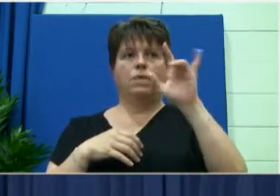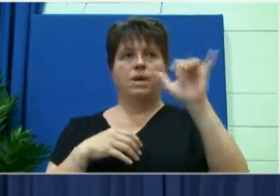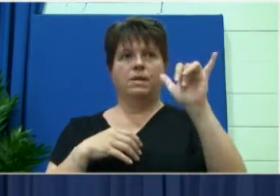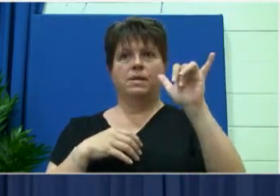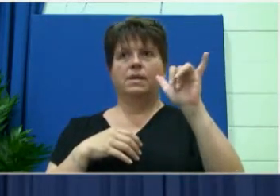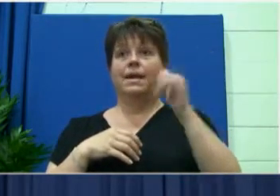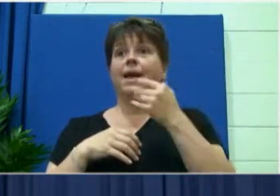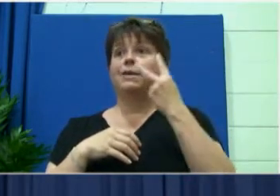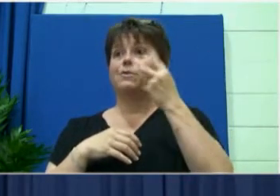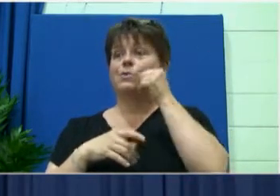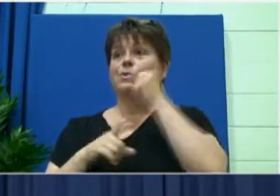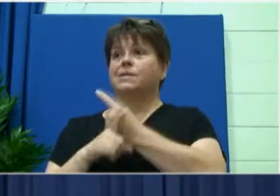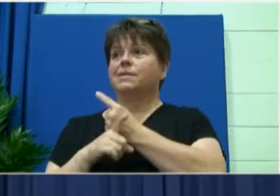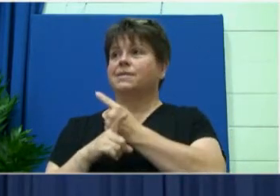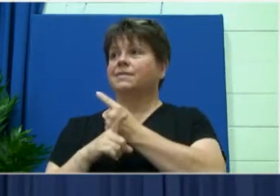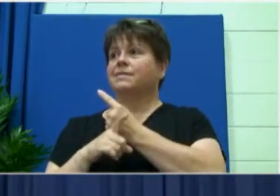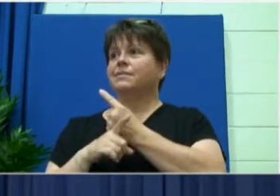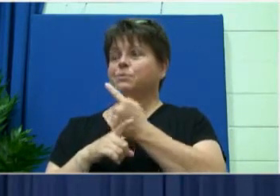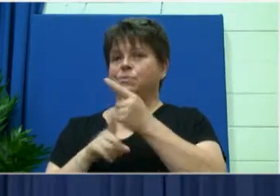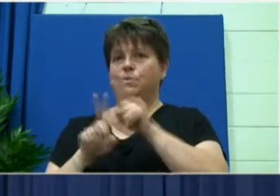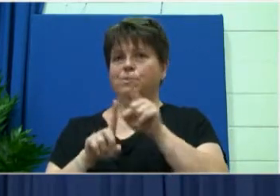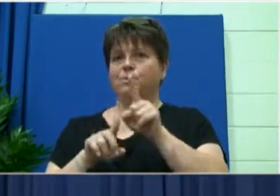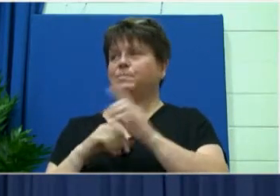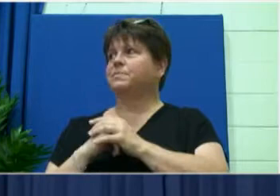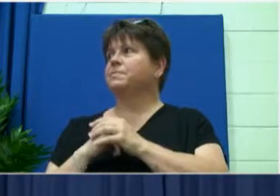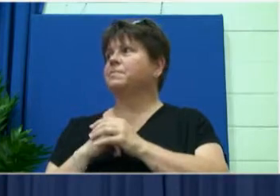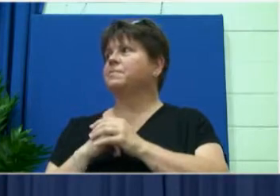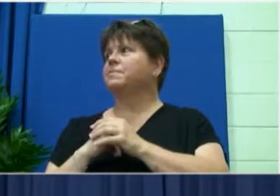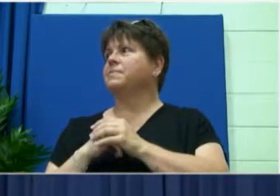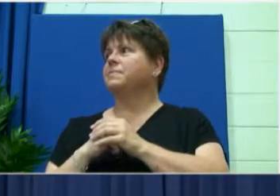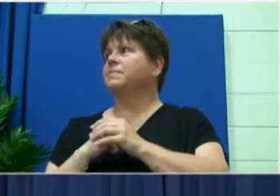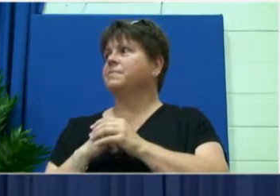has two sisters, Brooke and Sarah.